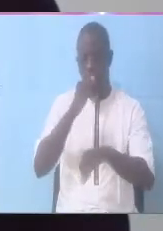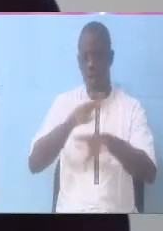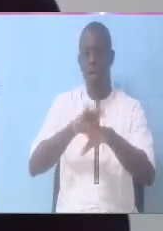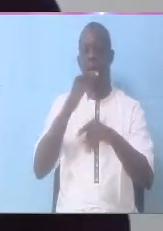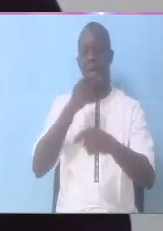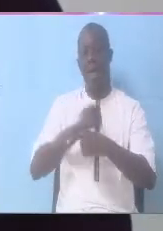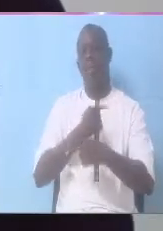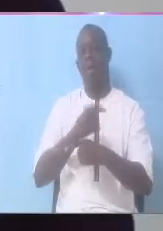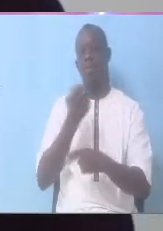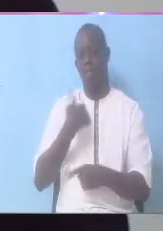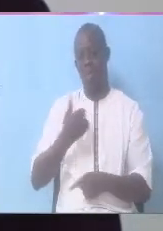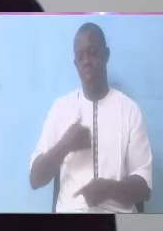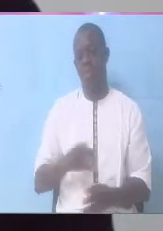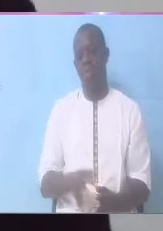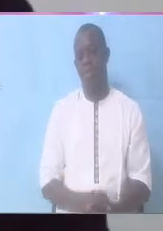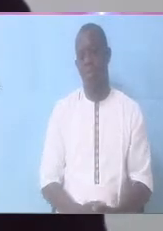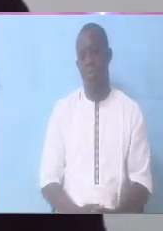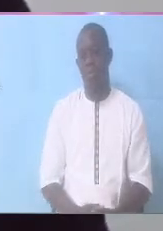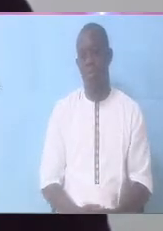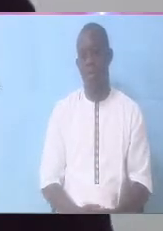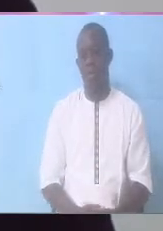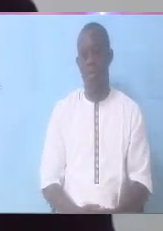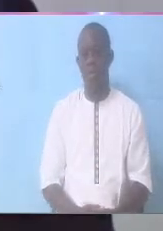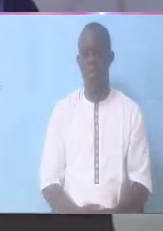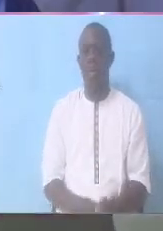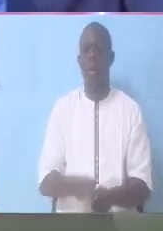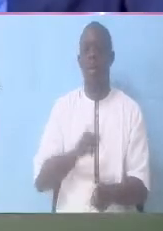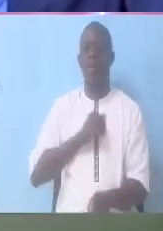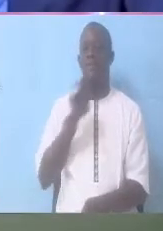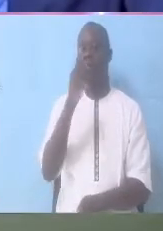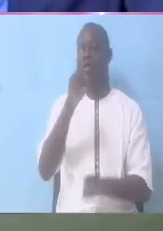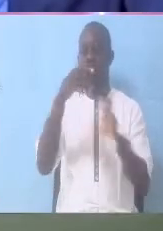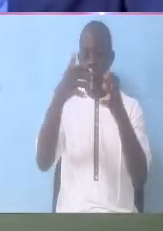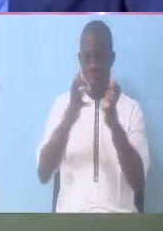he asked them to be returned back home. Okay. But